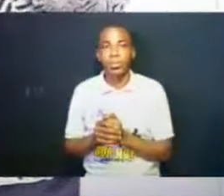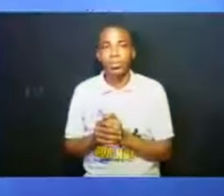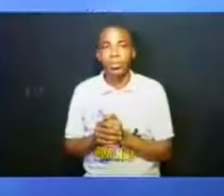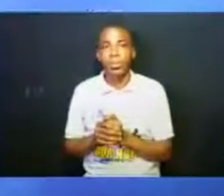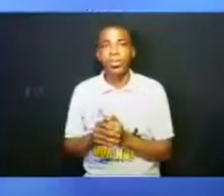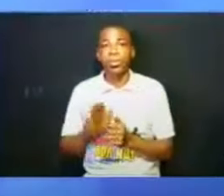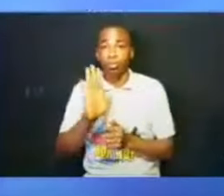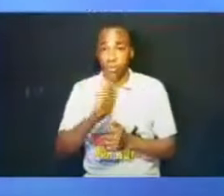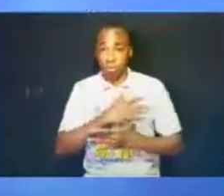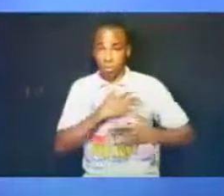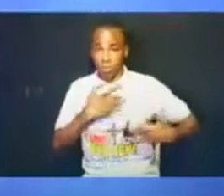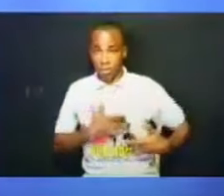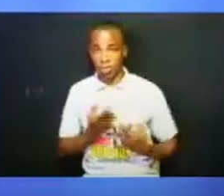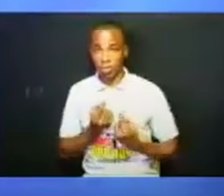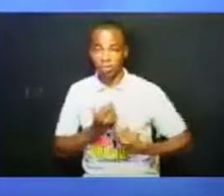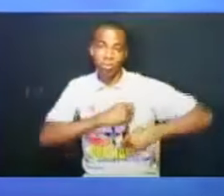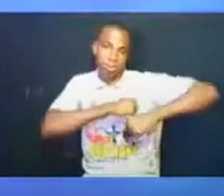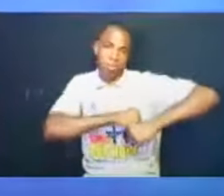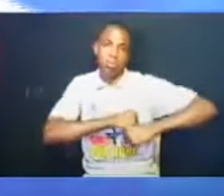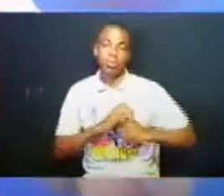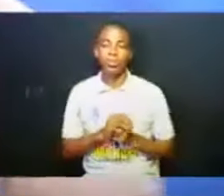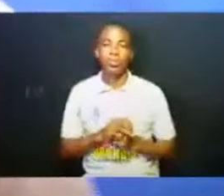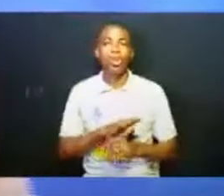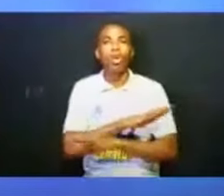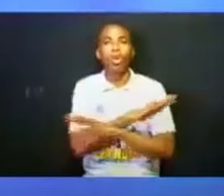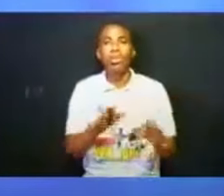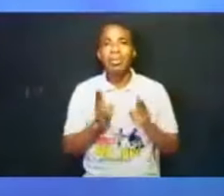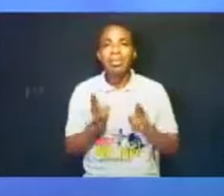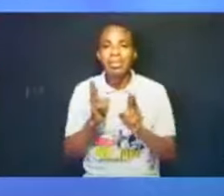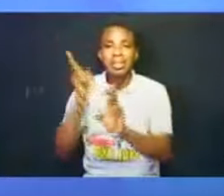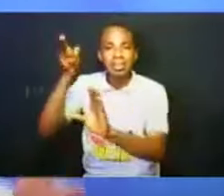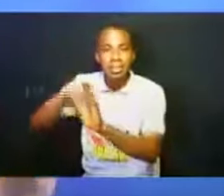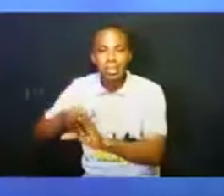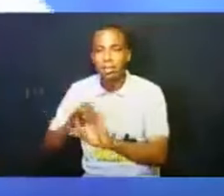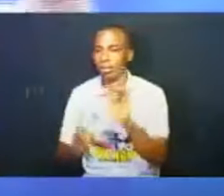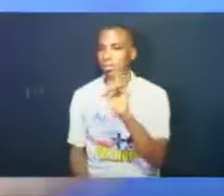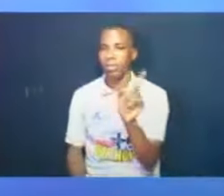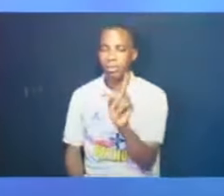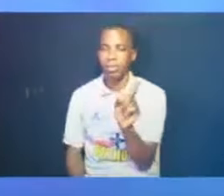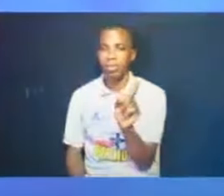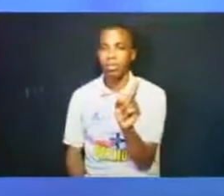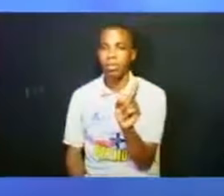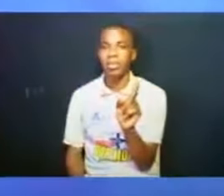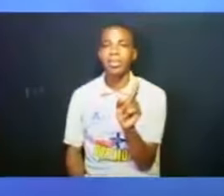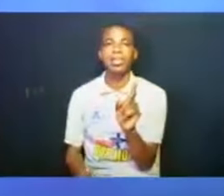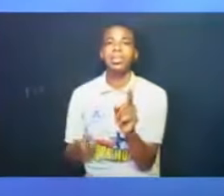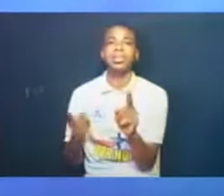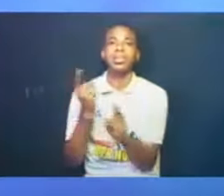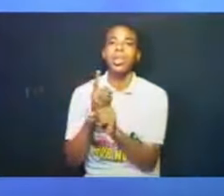Just guard your heart. Don't just go and join them. Start talking.